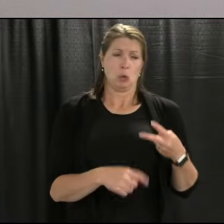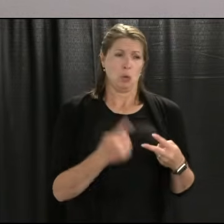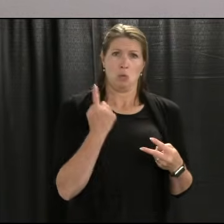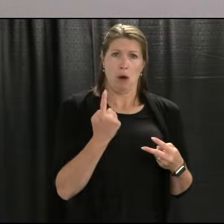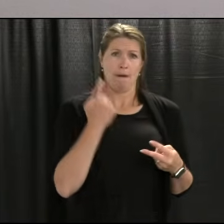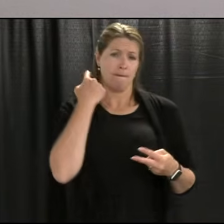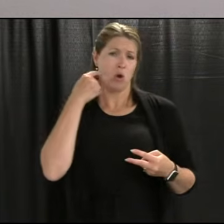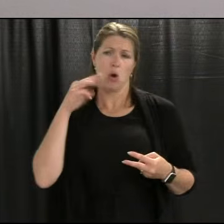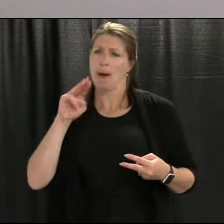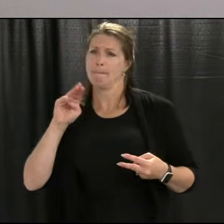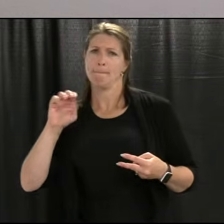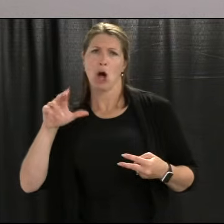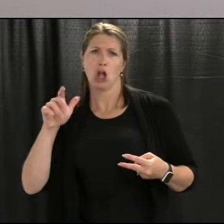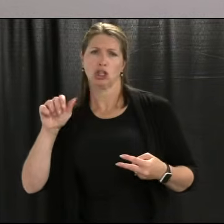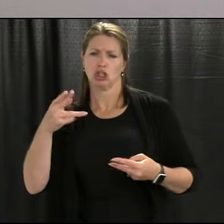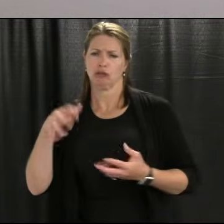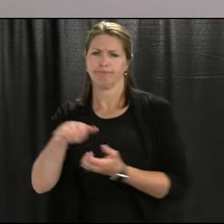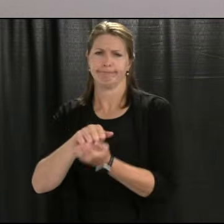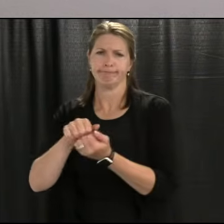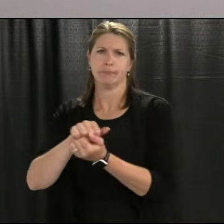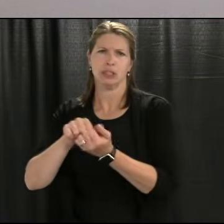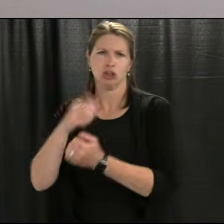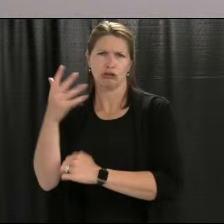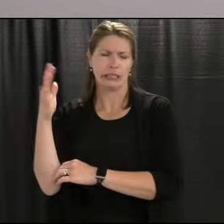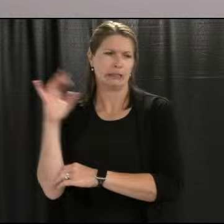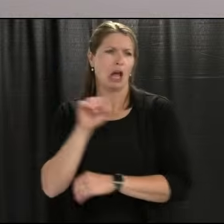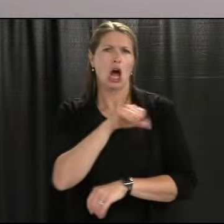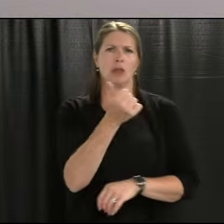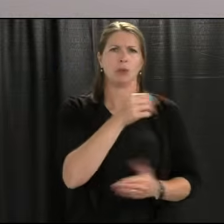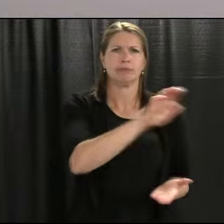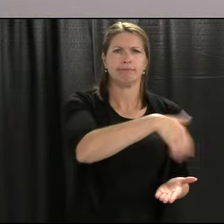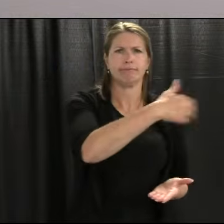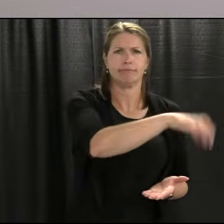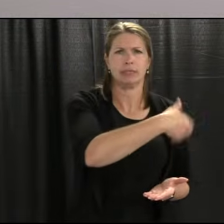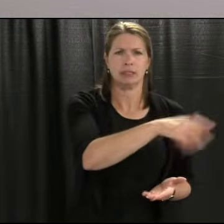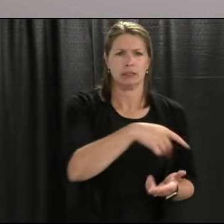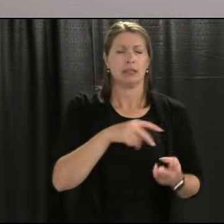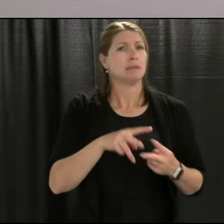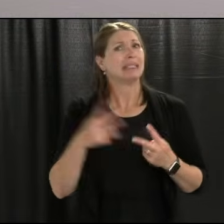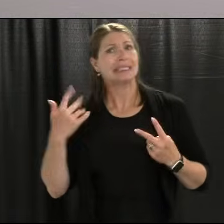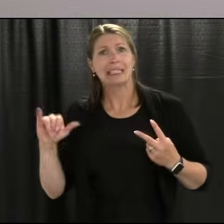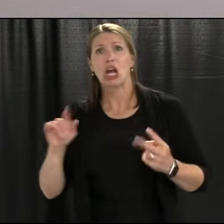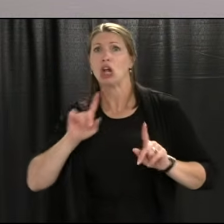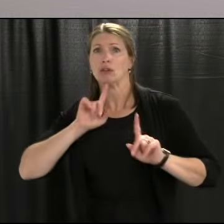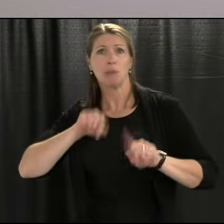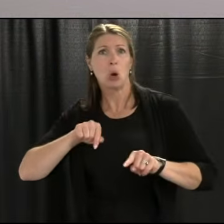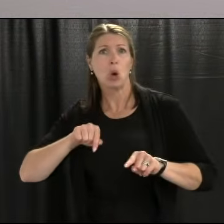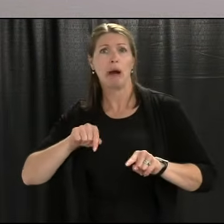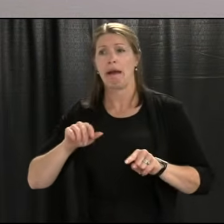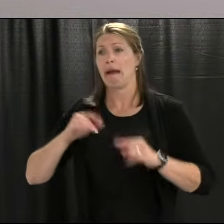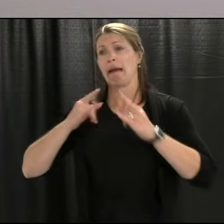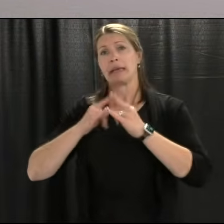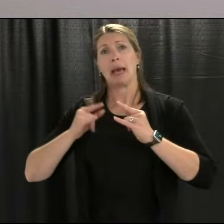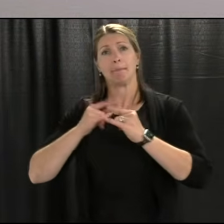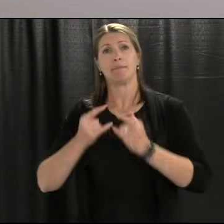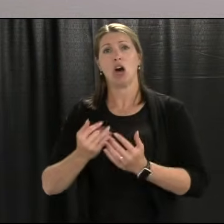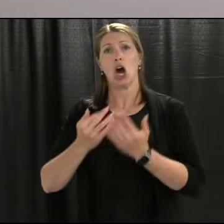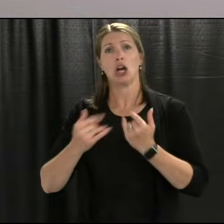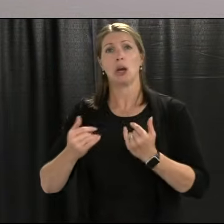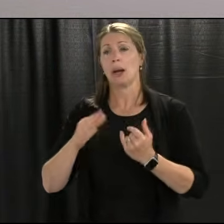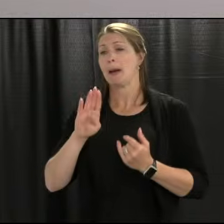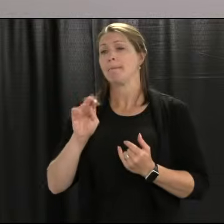other work in the woods, but there have been dozens of reports of people having campfires, bonfires. Will there be any fines? There